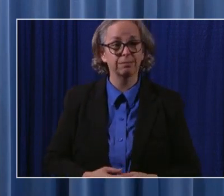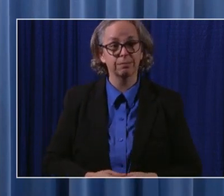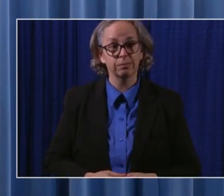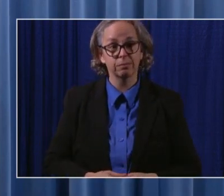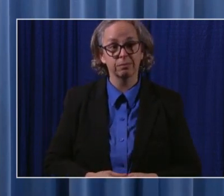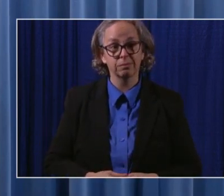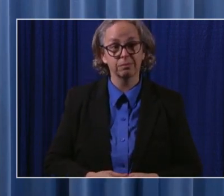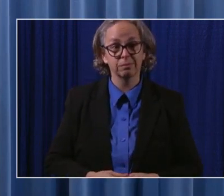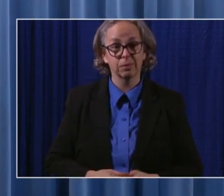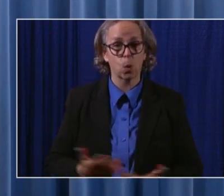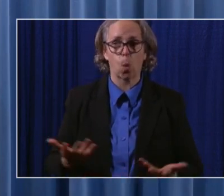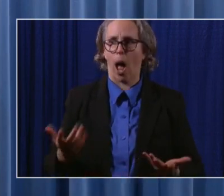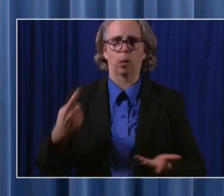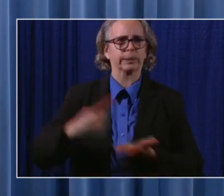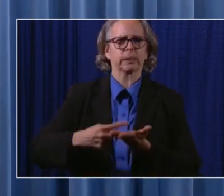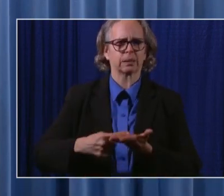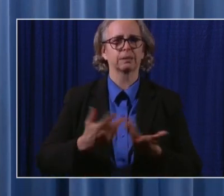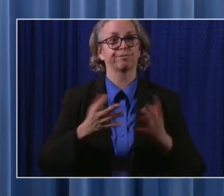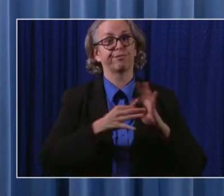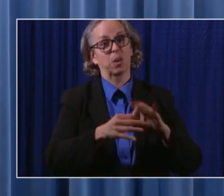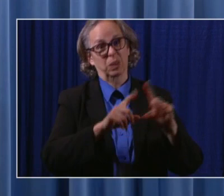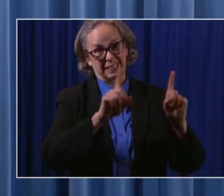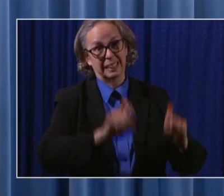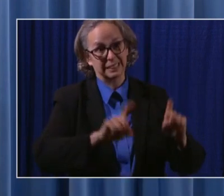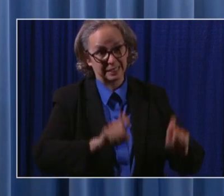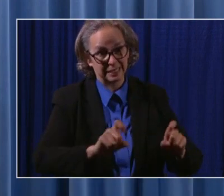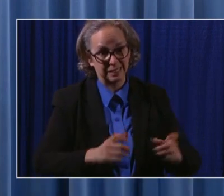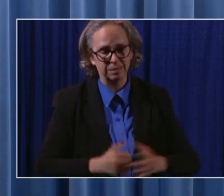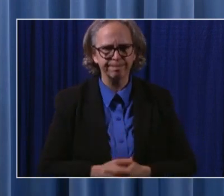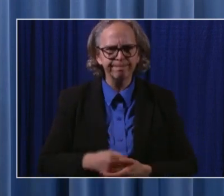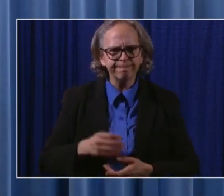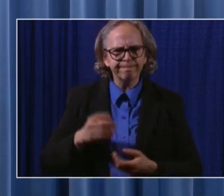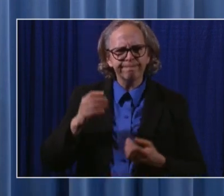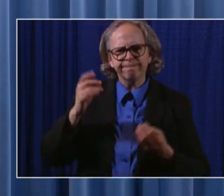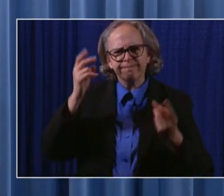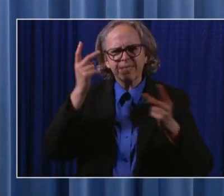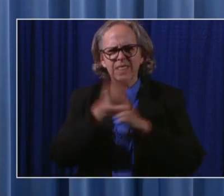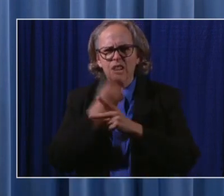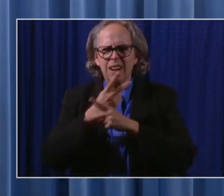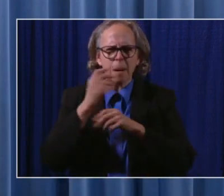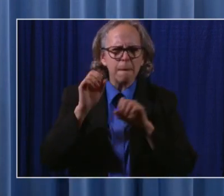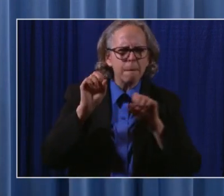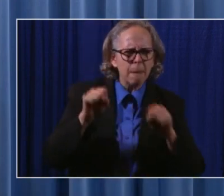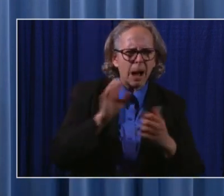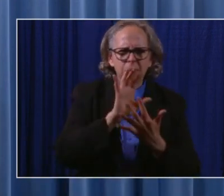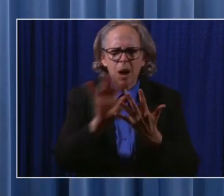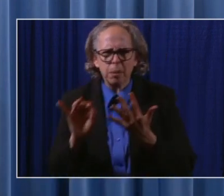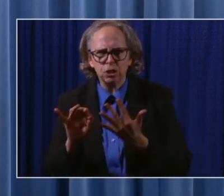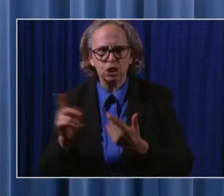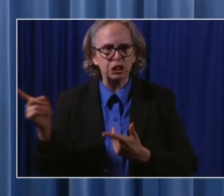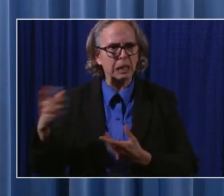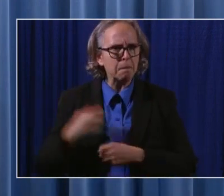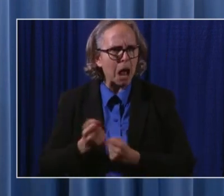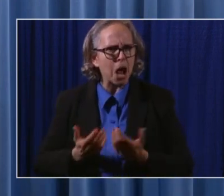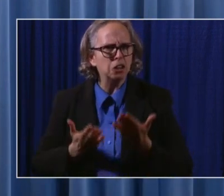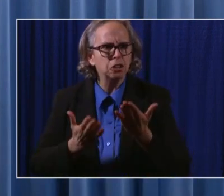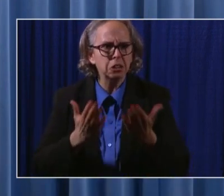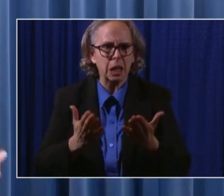testing and some possibilities, that things that she suggested. And then we went back. I can't